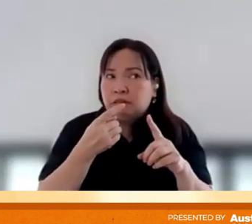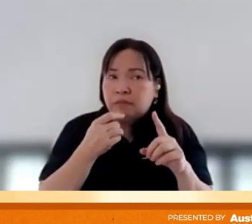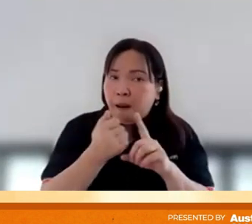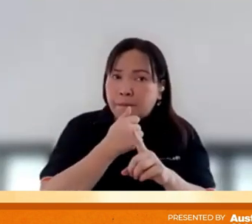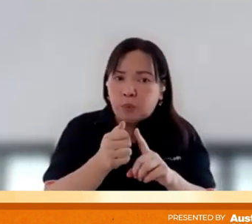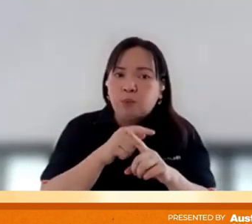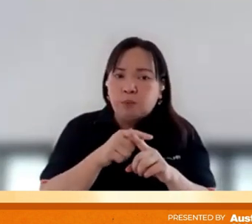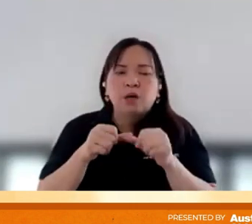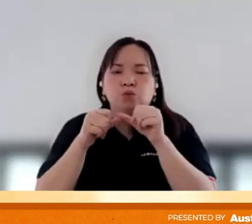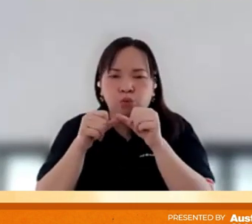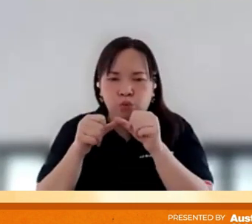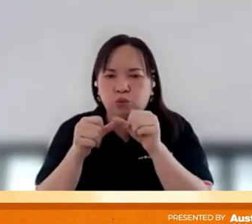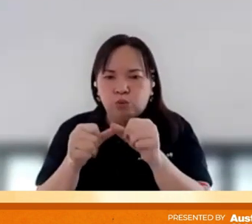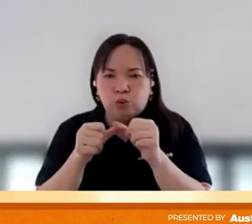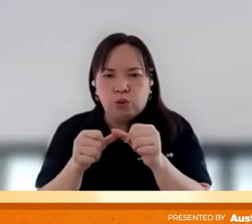else?